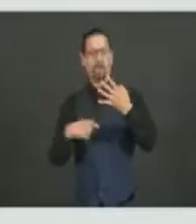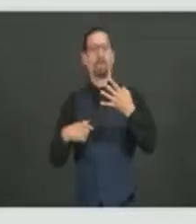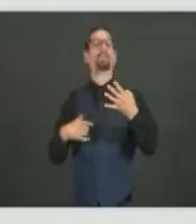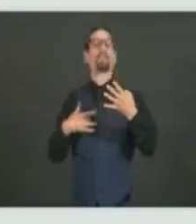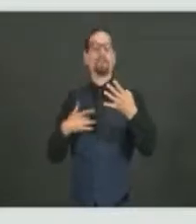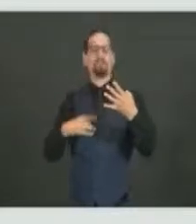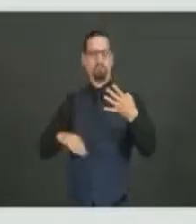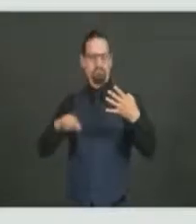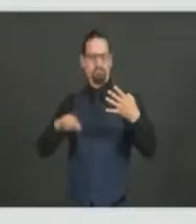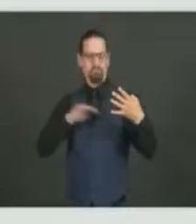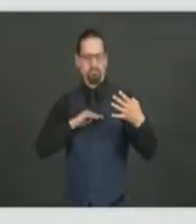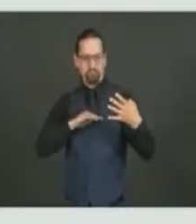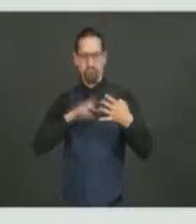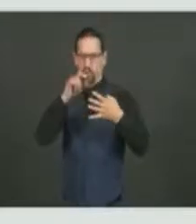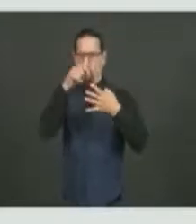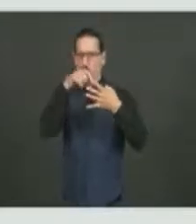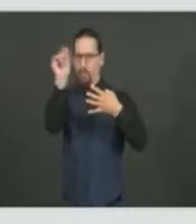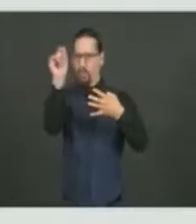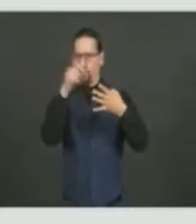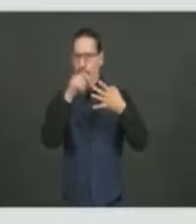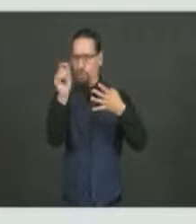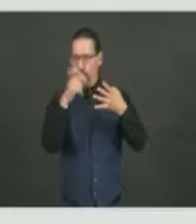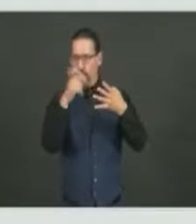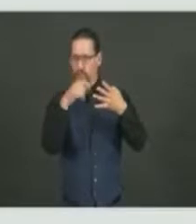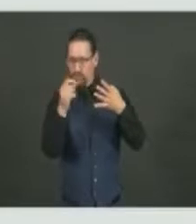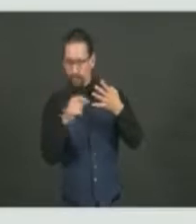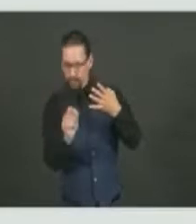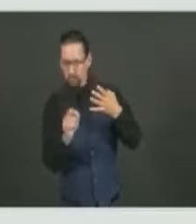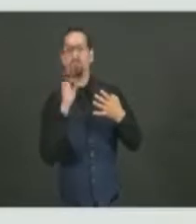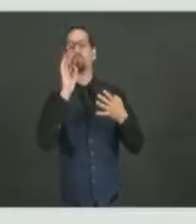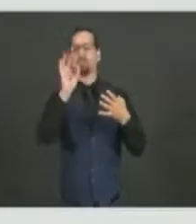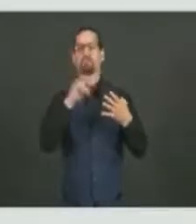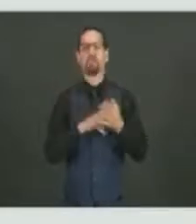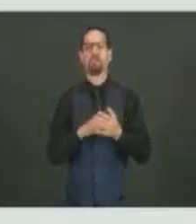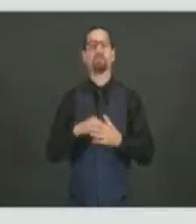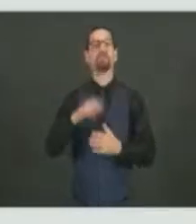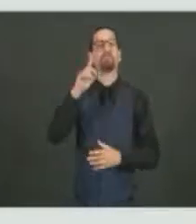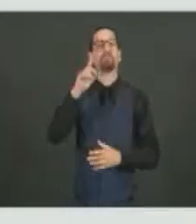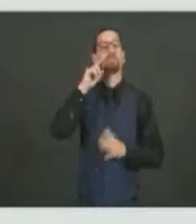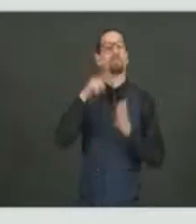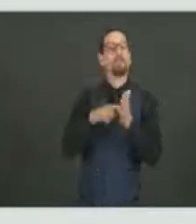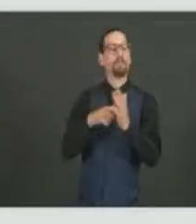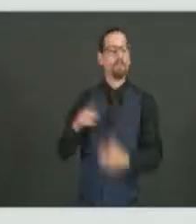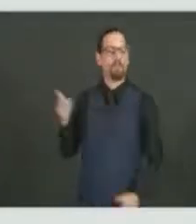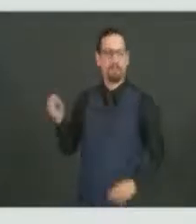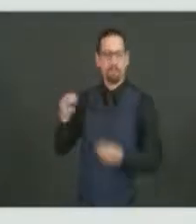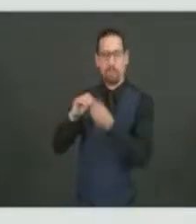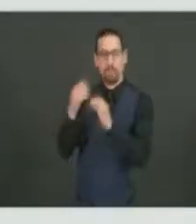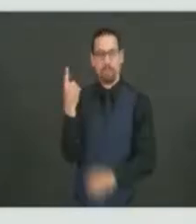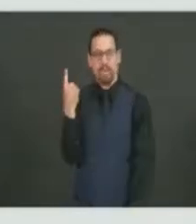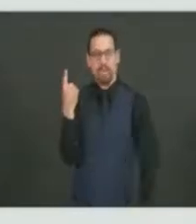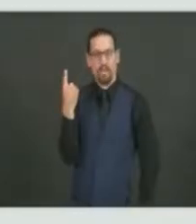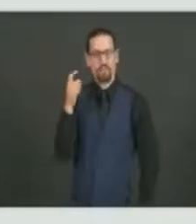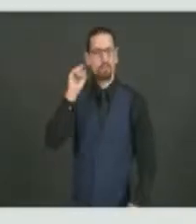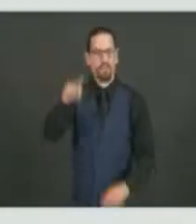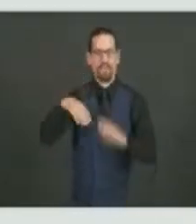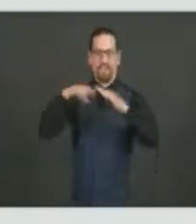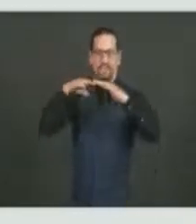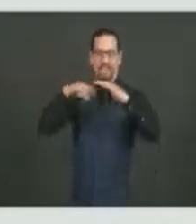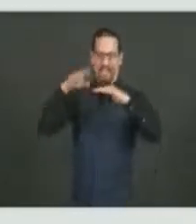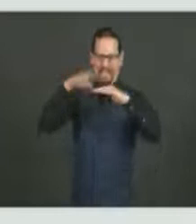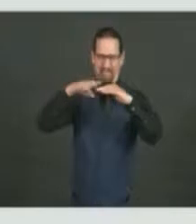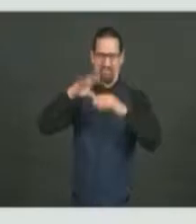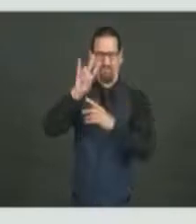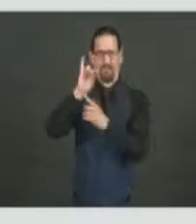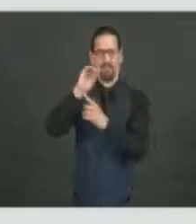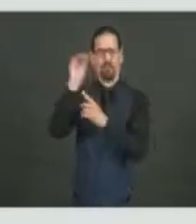we had to see less than 70% of hospital beds filled with COVID patients. Today, as of now, we have less than